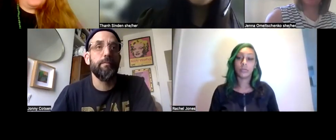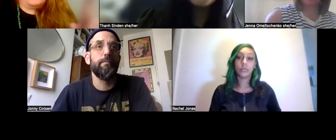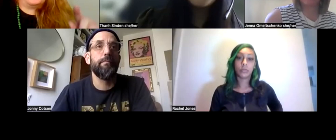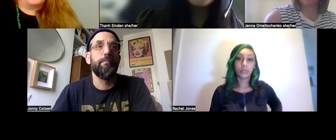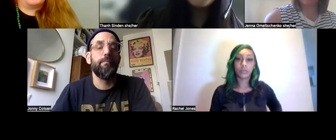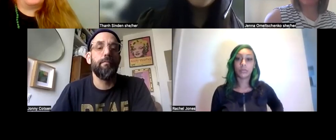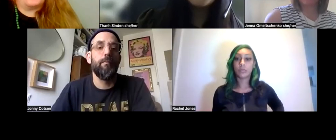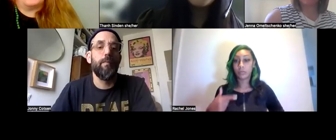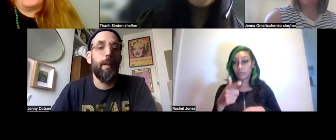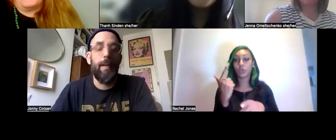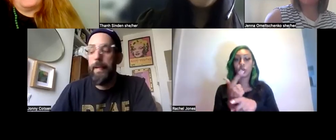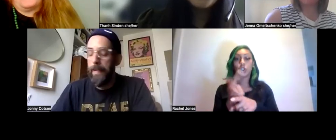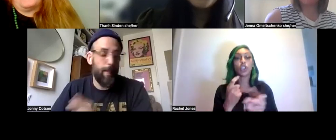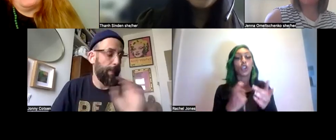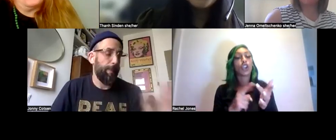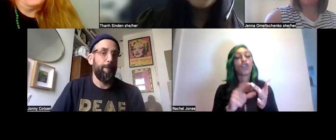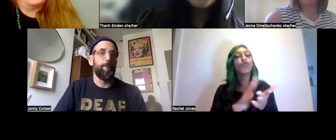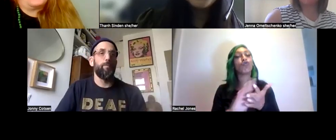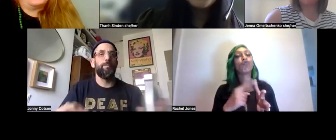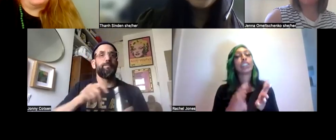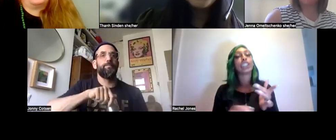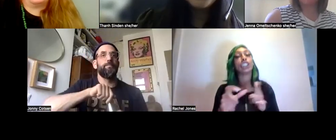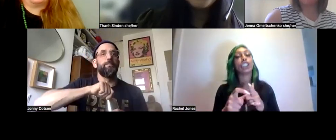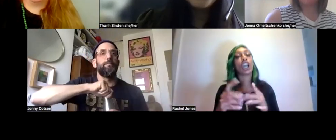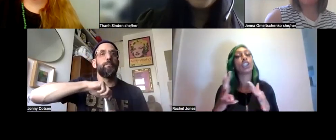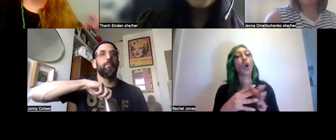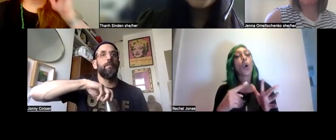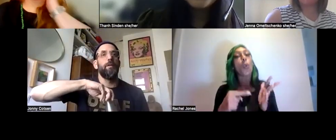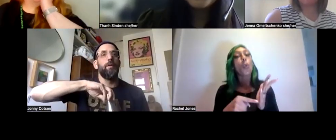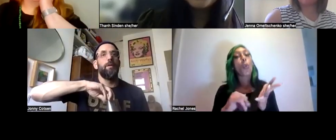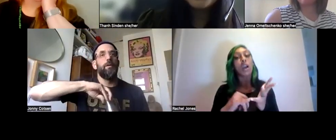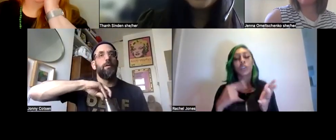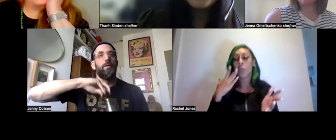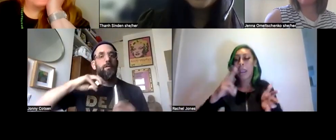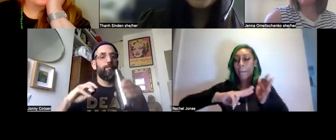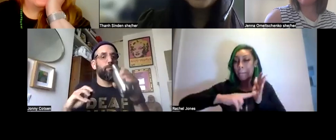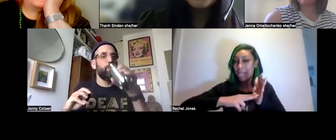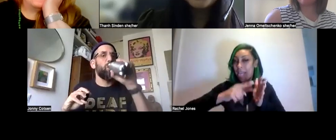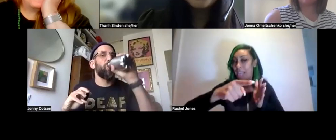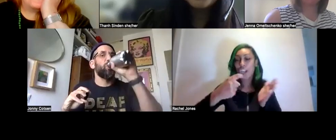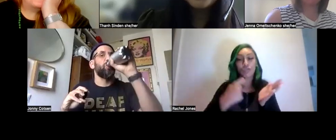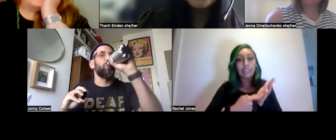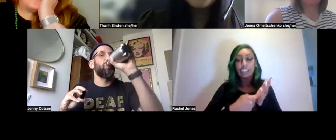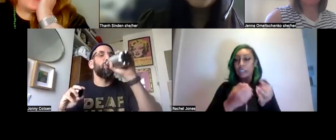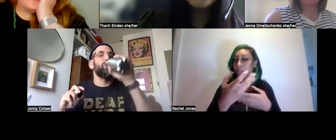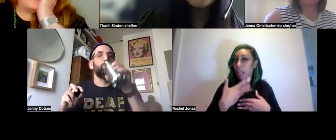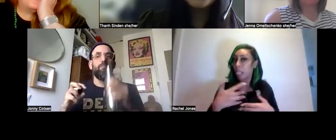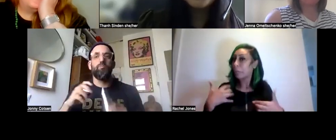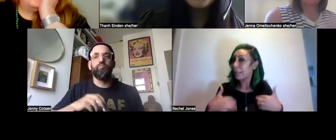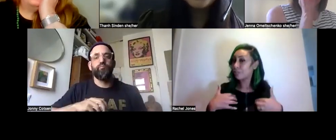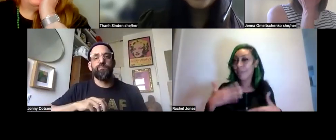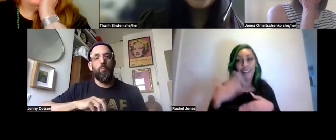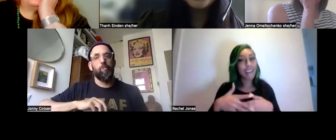to Richard Watts when we were planning today's event as well, and Richard said a really interesting thing that I've never